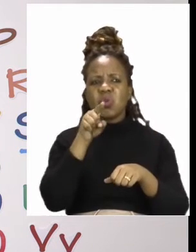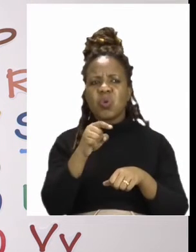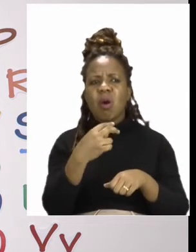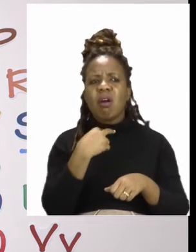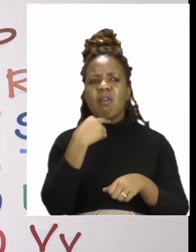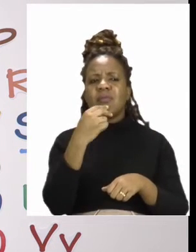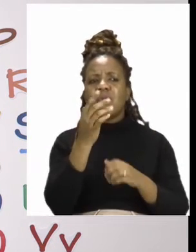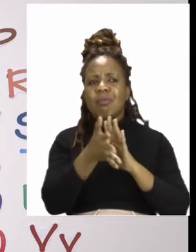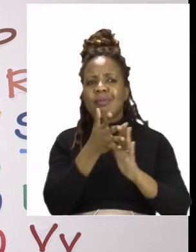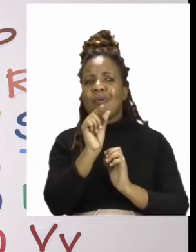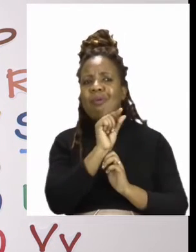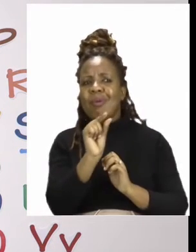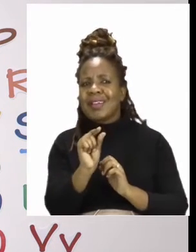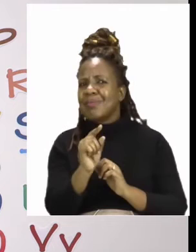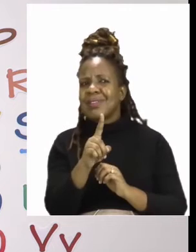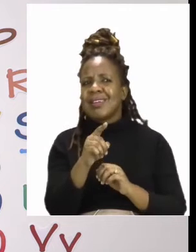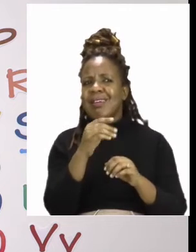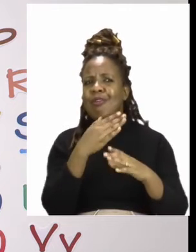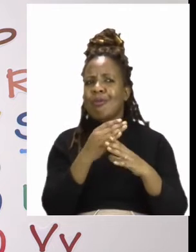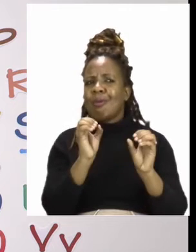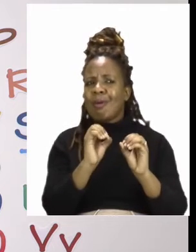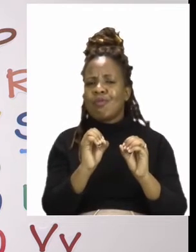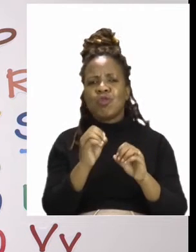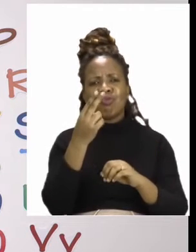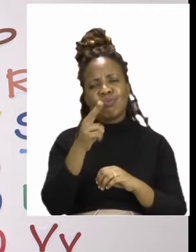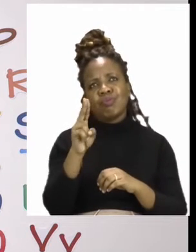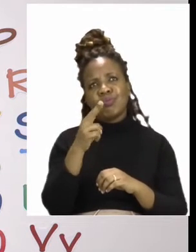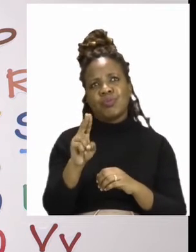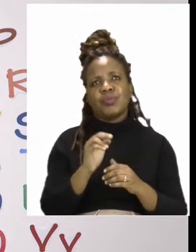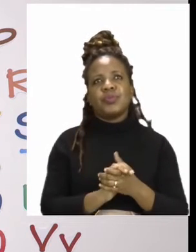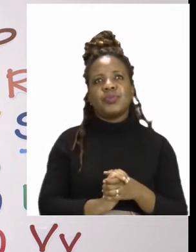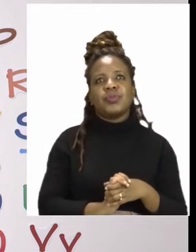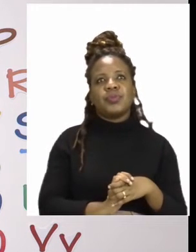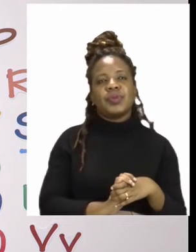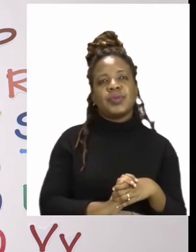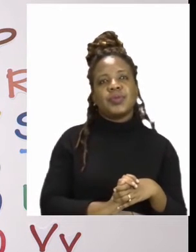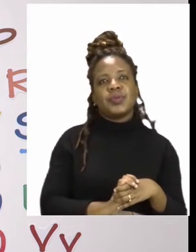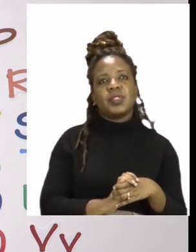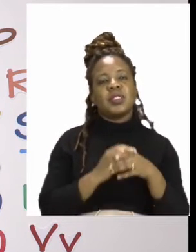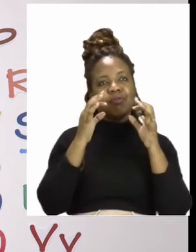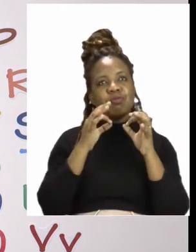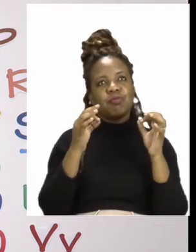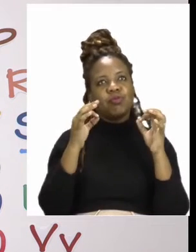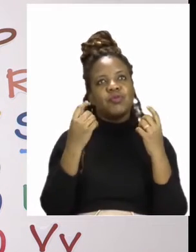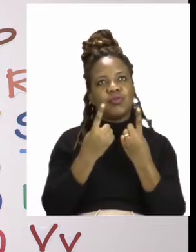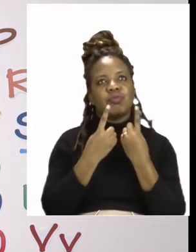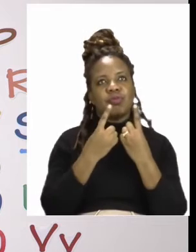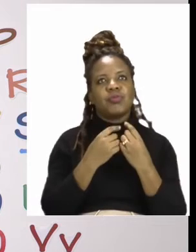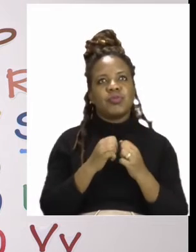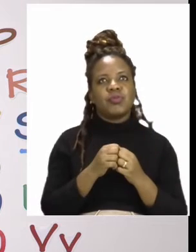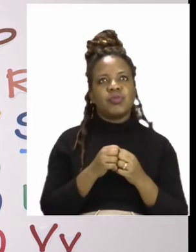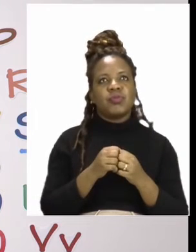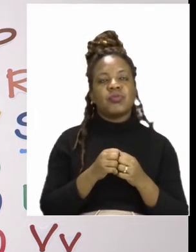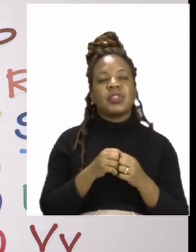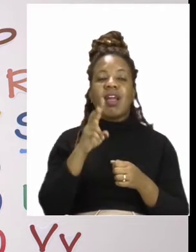them. Are you ready? Okay, this is so much fun. I can't wait. So we're going to start by saying a verb is